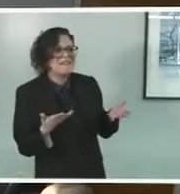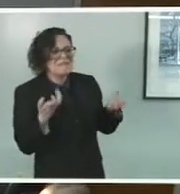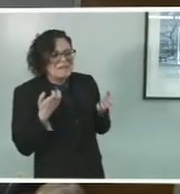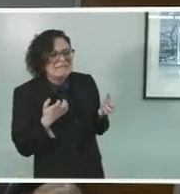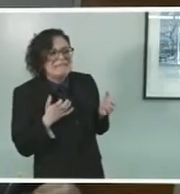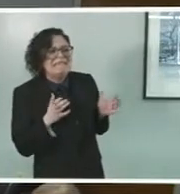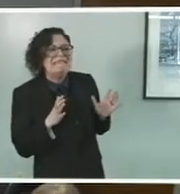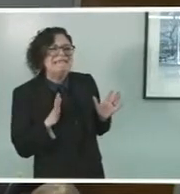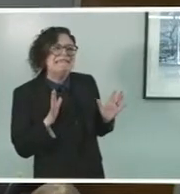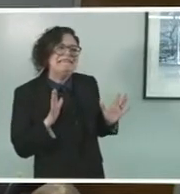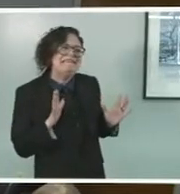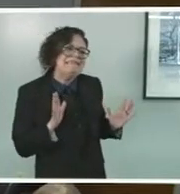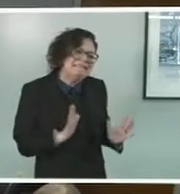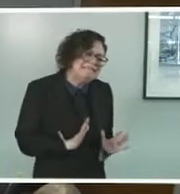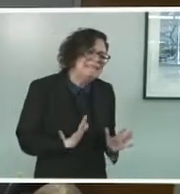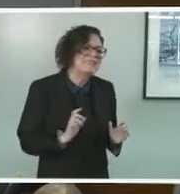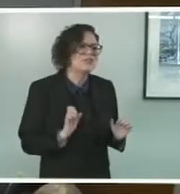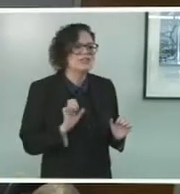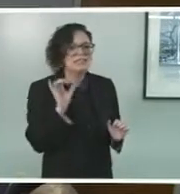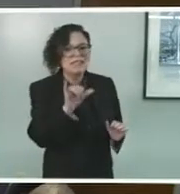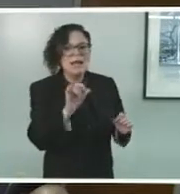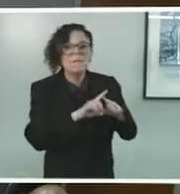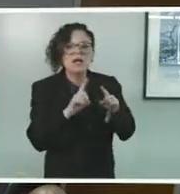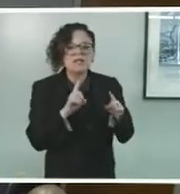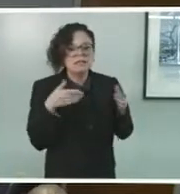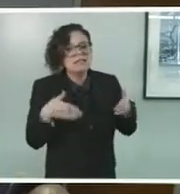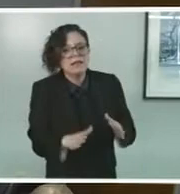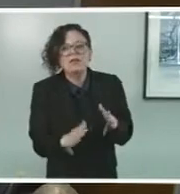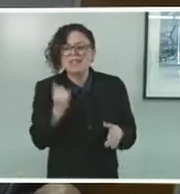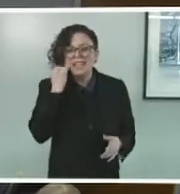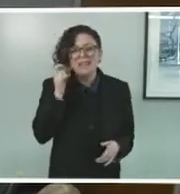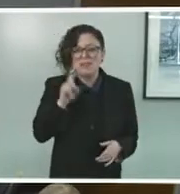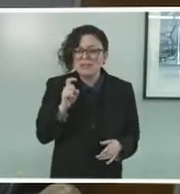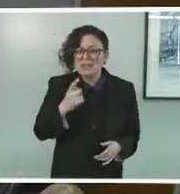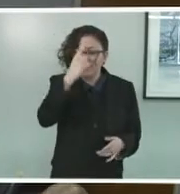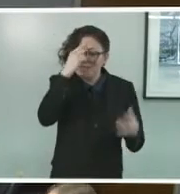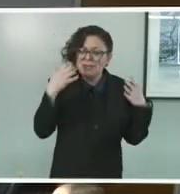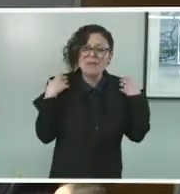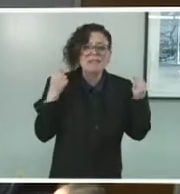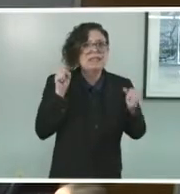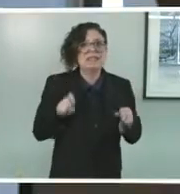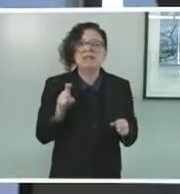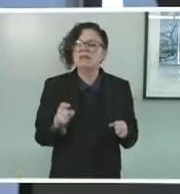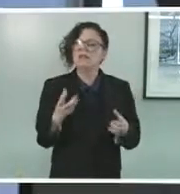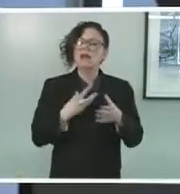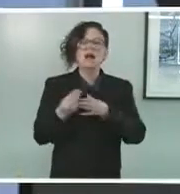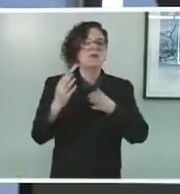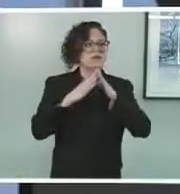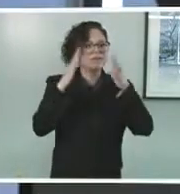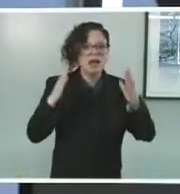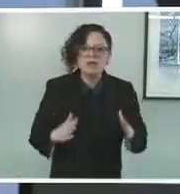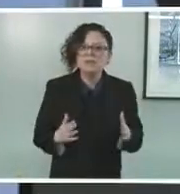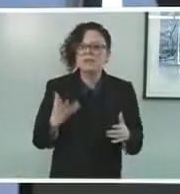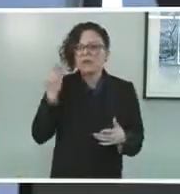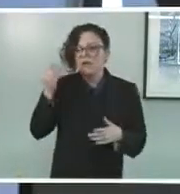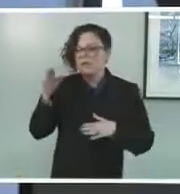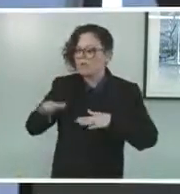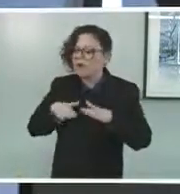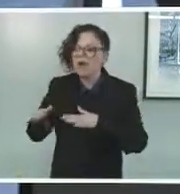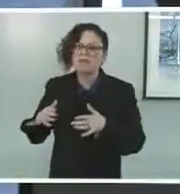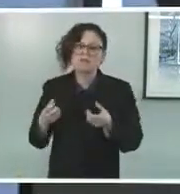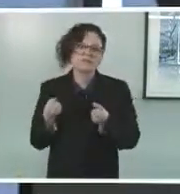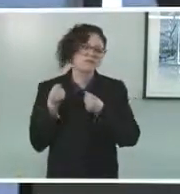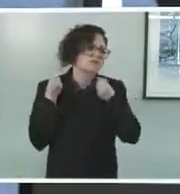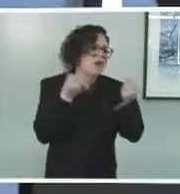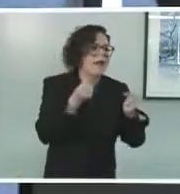the thing. If you need to get out of your house for your mental health, do so. Take a walk. If you drive down the